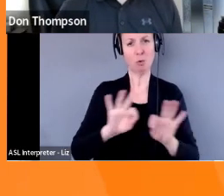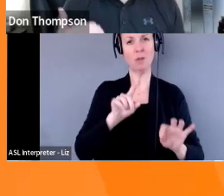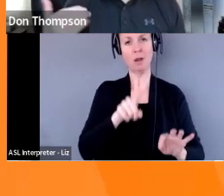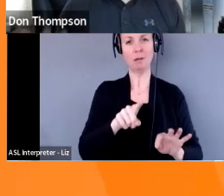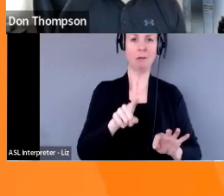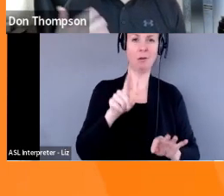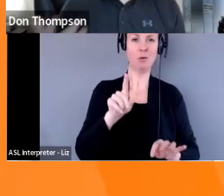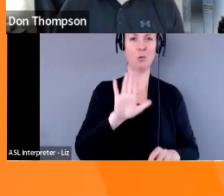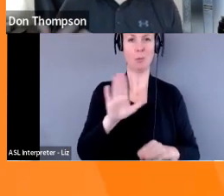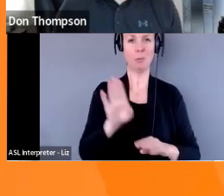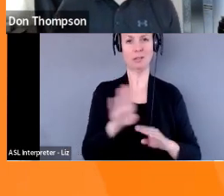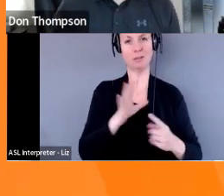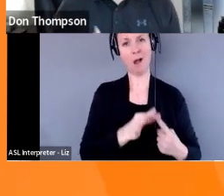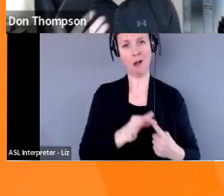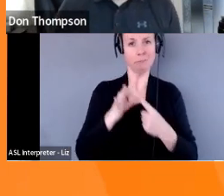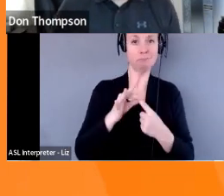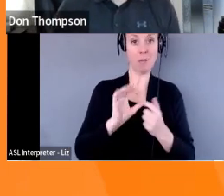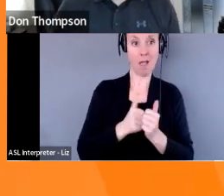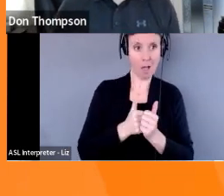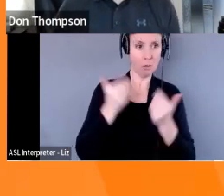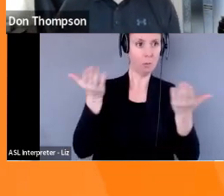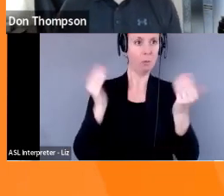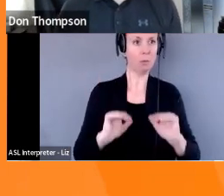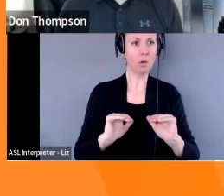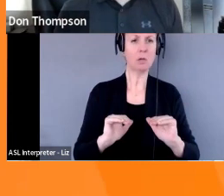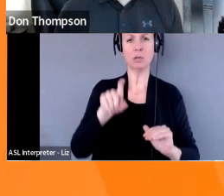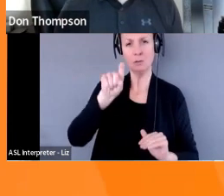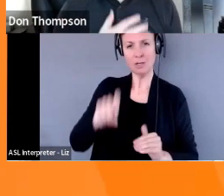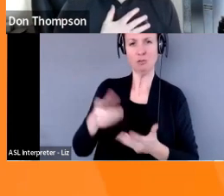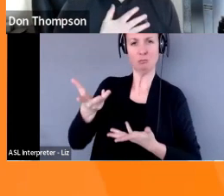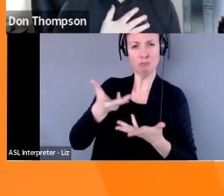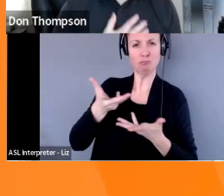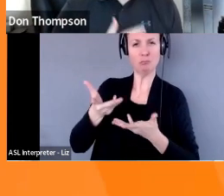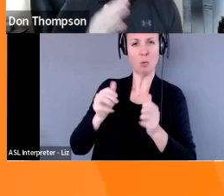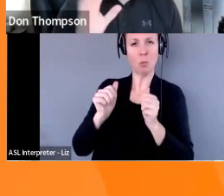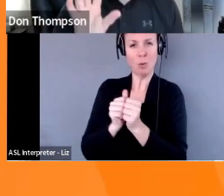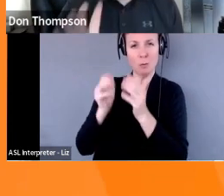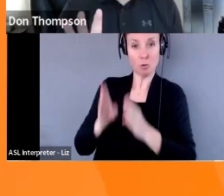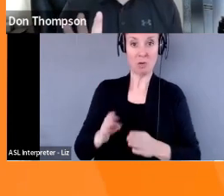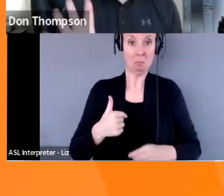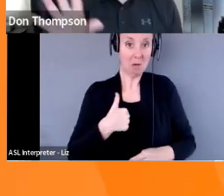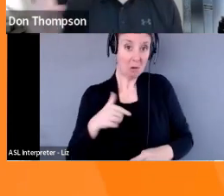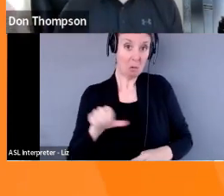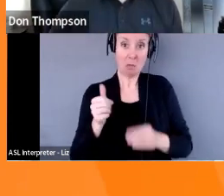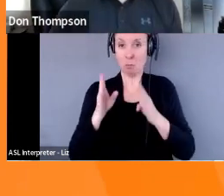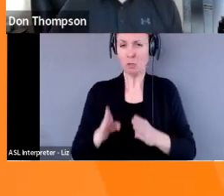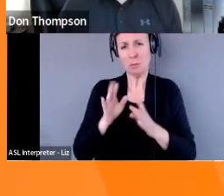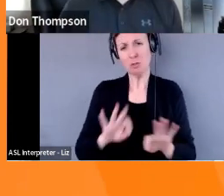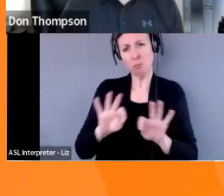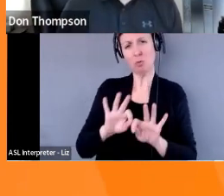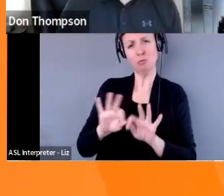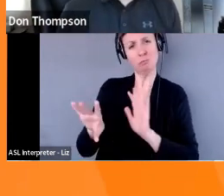your listing, titles, bullets, descriptions, enhance brand content, and all that fun stuff. Whether that's me or someone else, definitely work with someone who knows